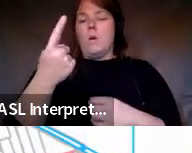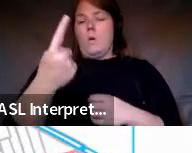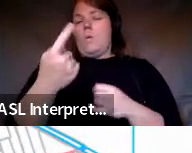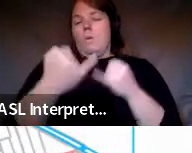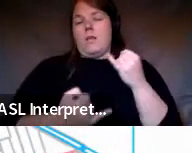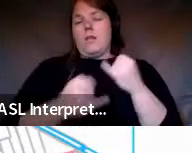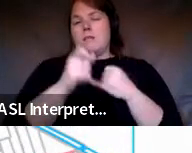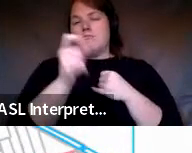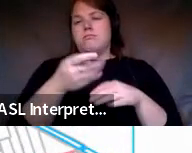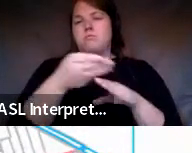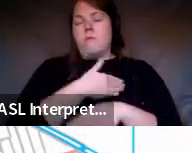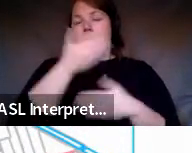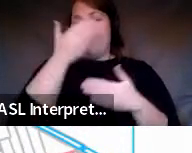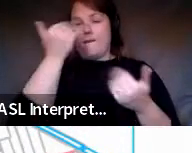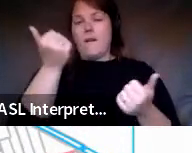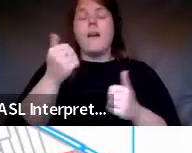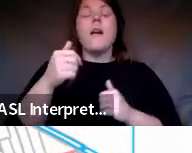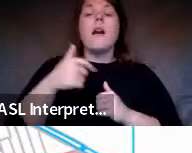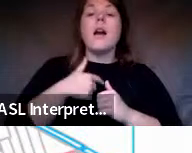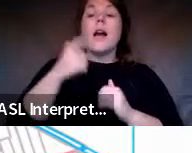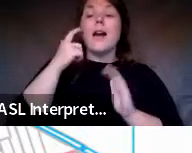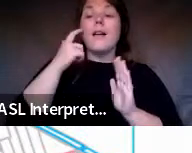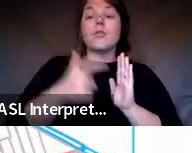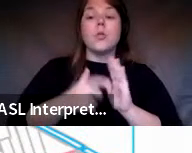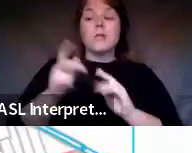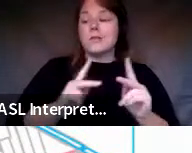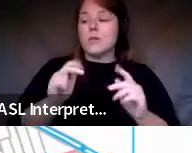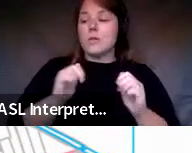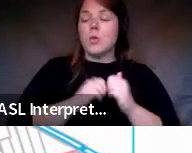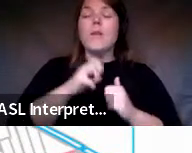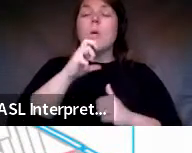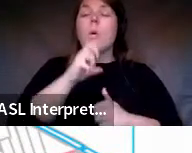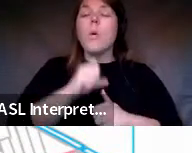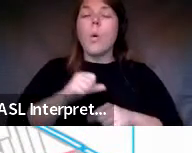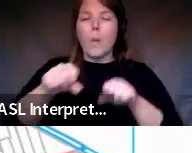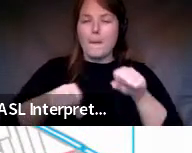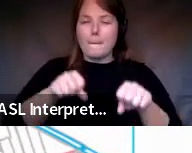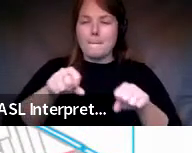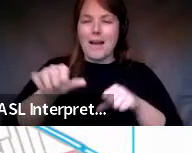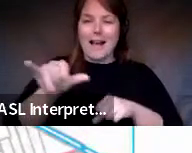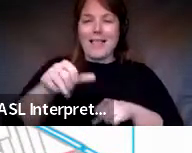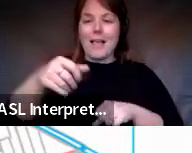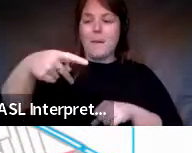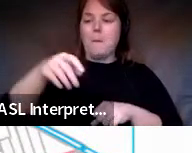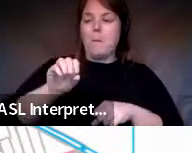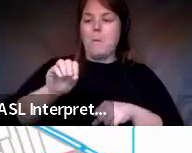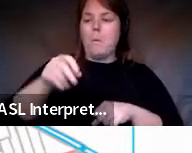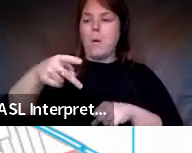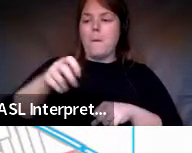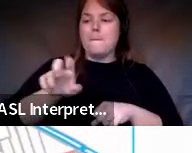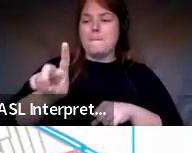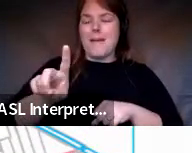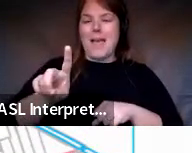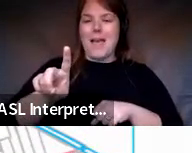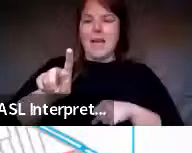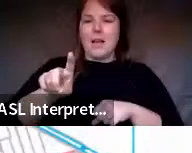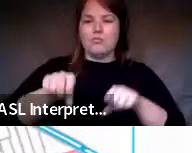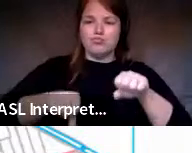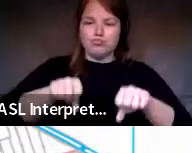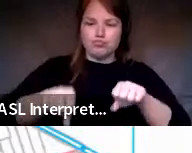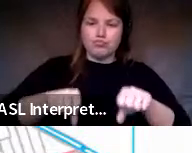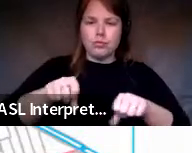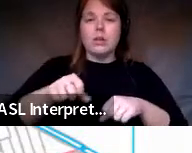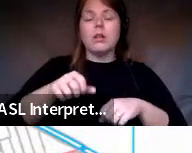concern, also I know I've seen people who have old bike like moped. They have pedal and everything